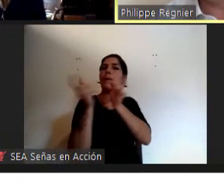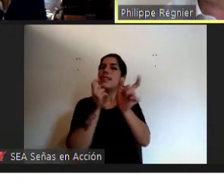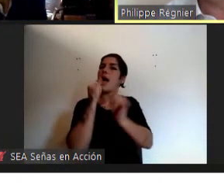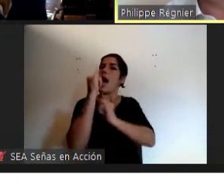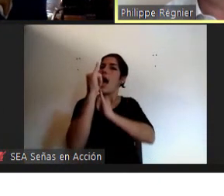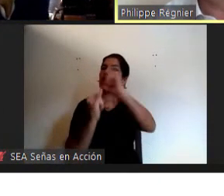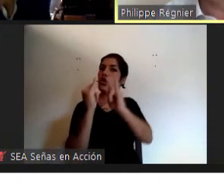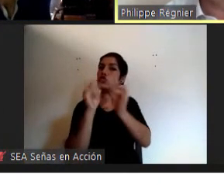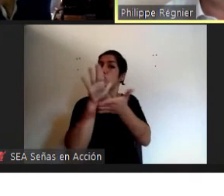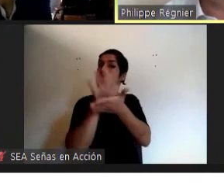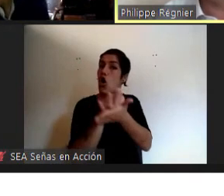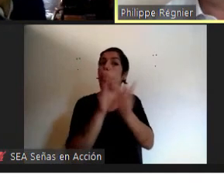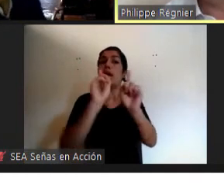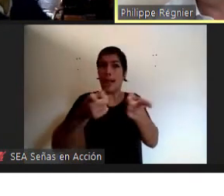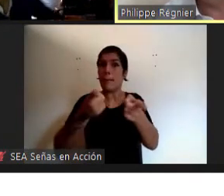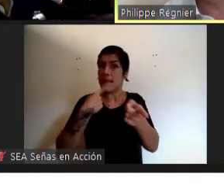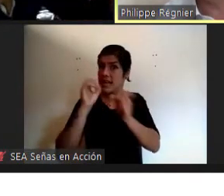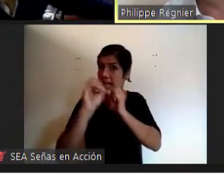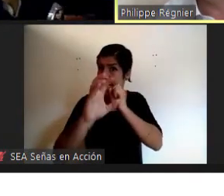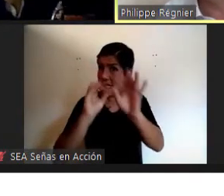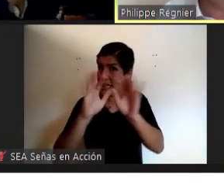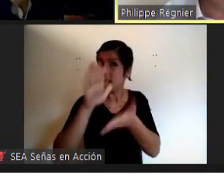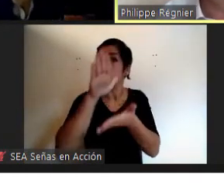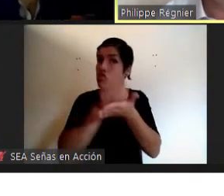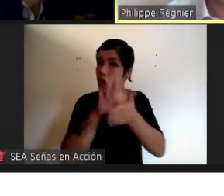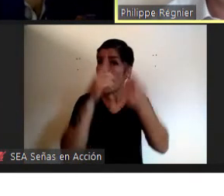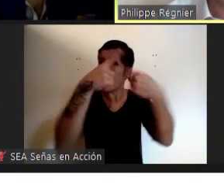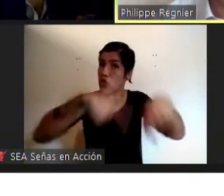collections. So without a doubt,